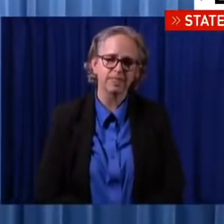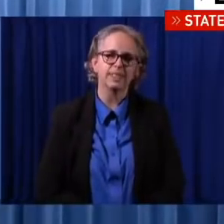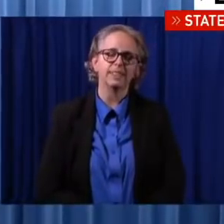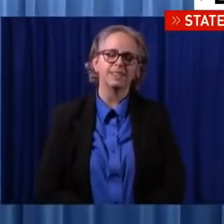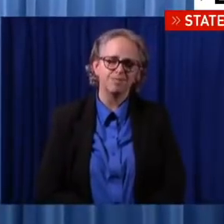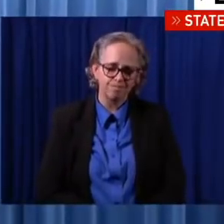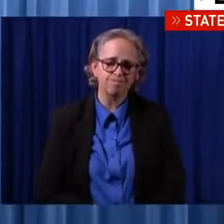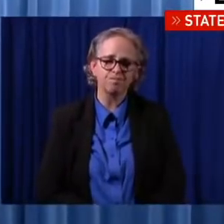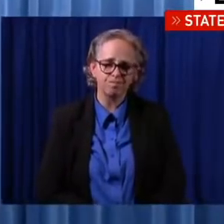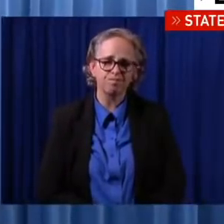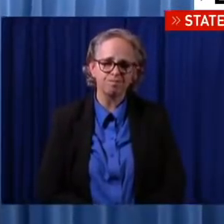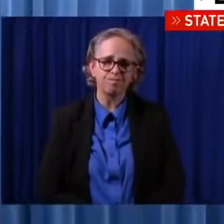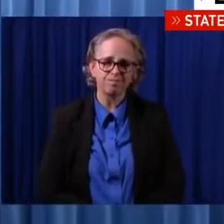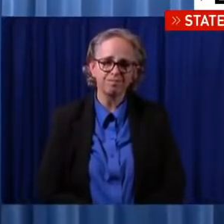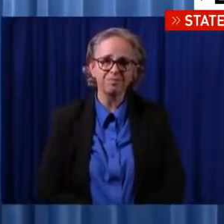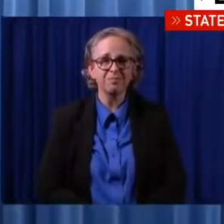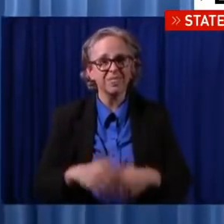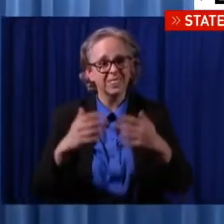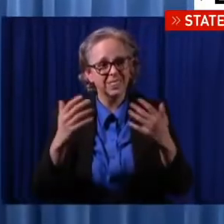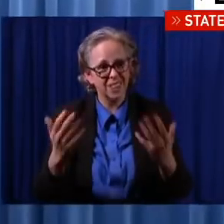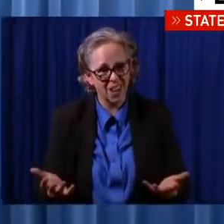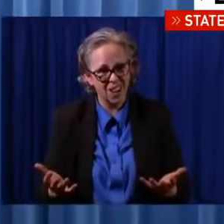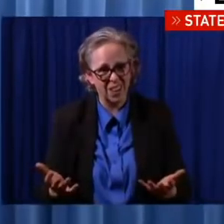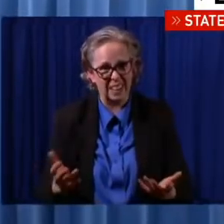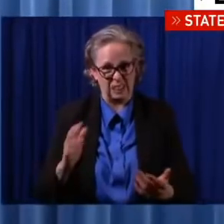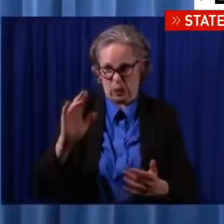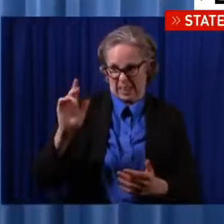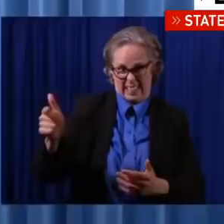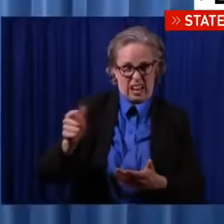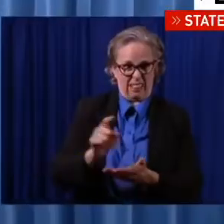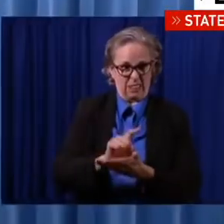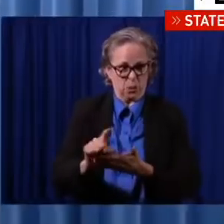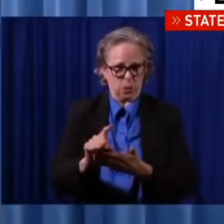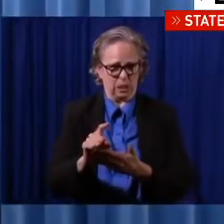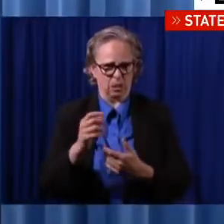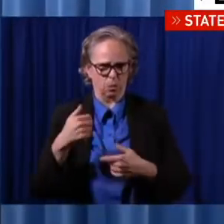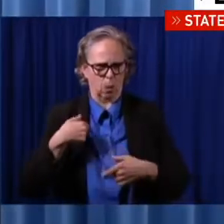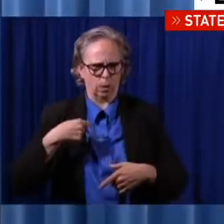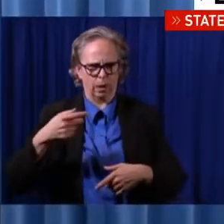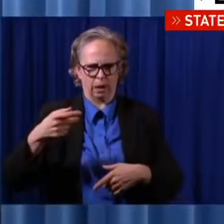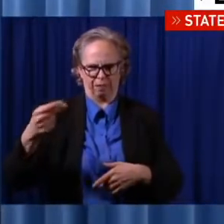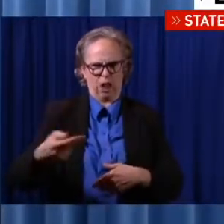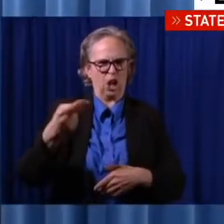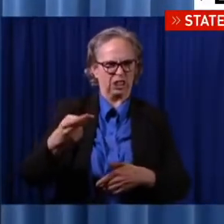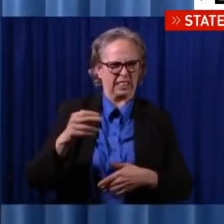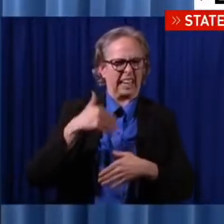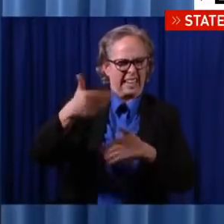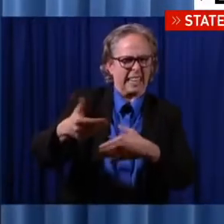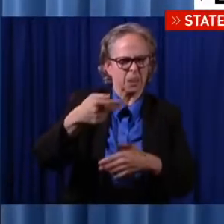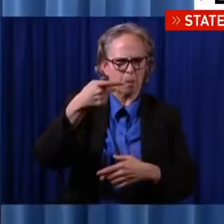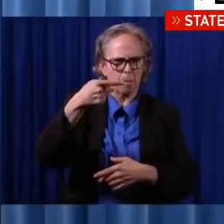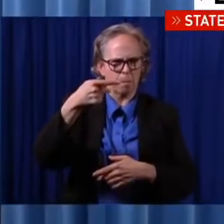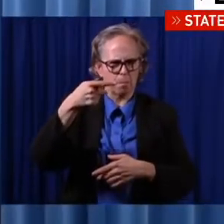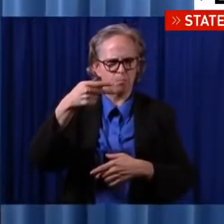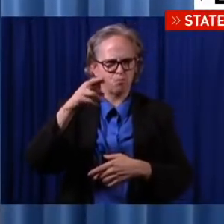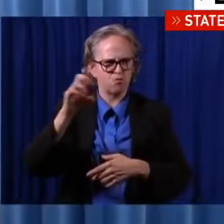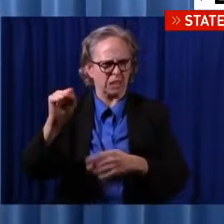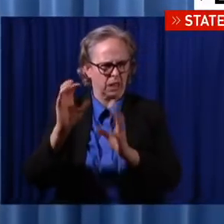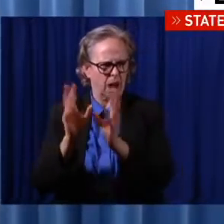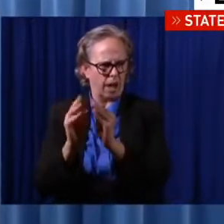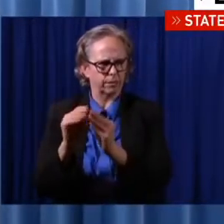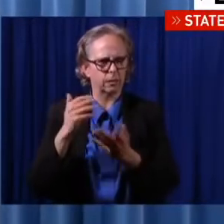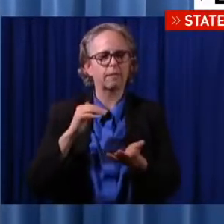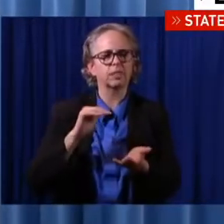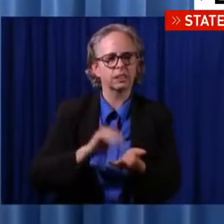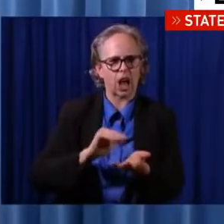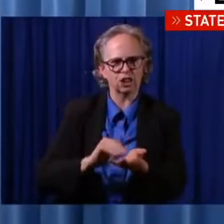At a press conference later this week, actually it's going to be on Thursday. On Thursday we'll have Dr. Amy Edwards.